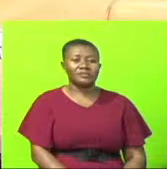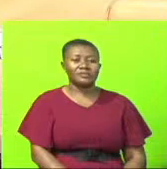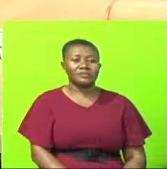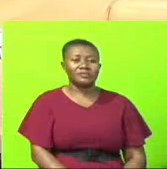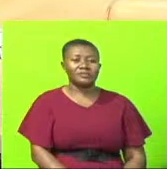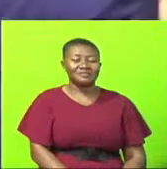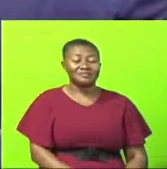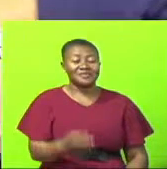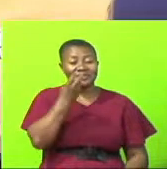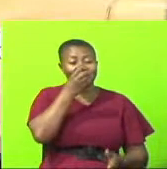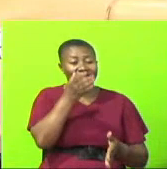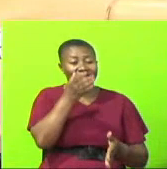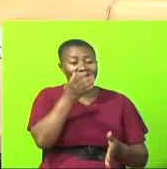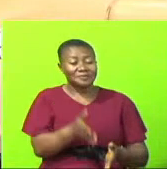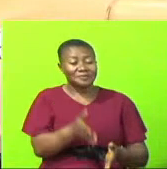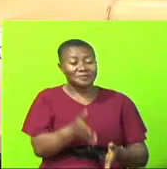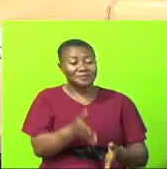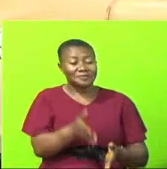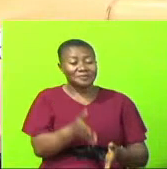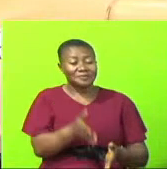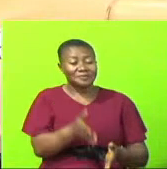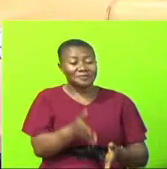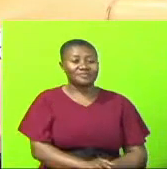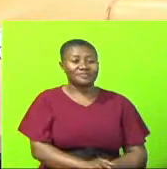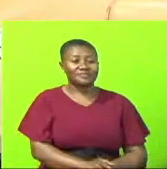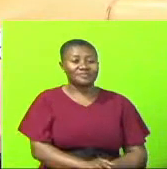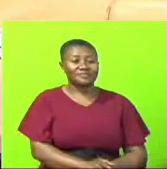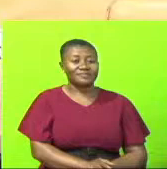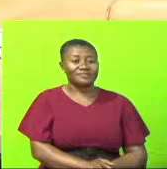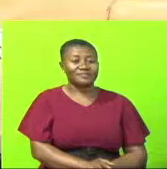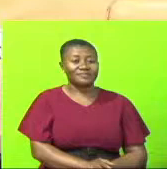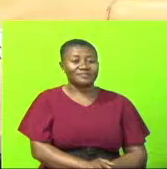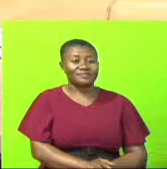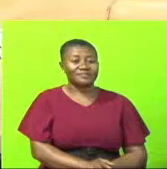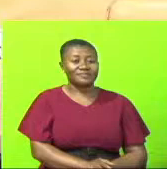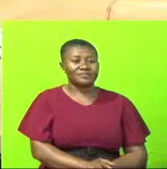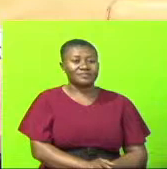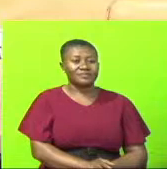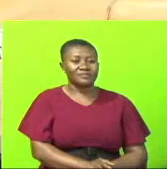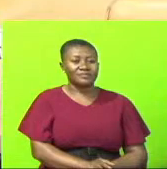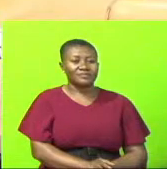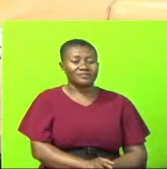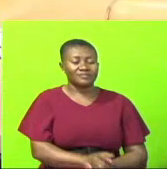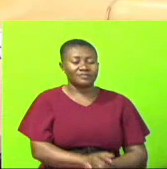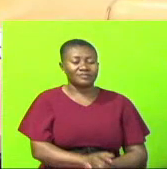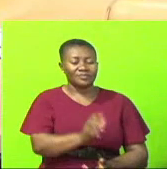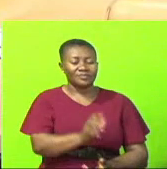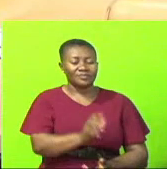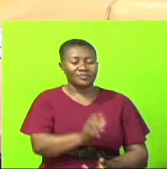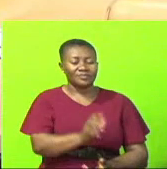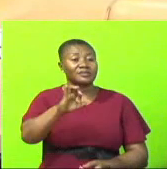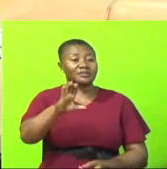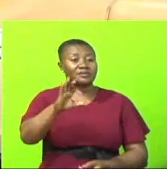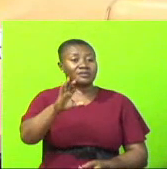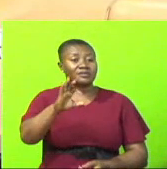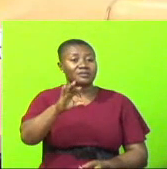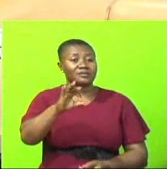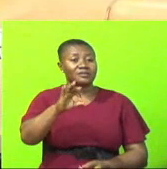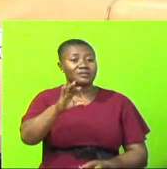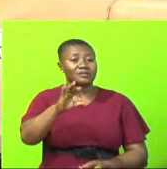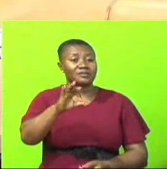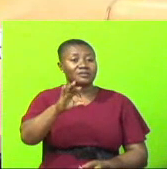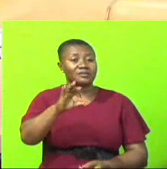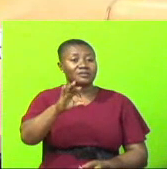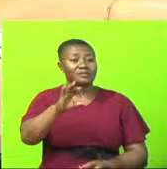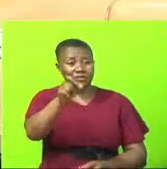Mr. Speaker, I come now to Article 97, 1G. It says that a member shall vacate